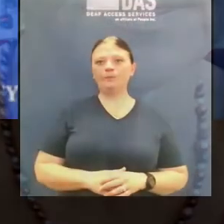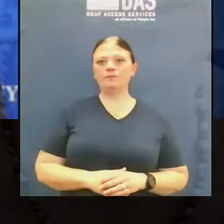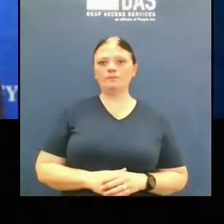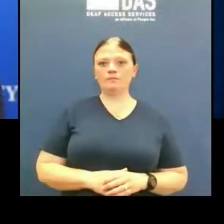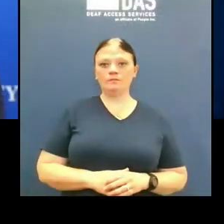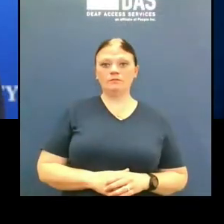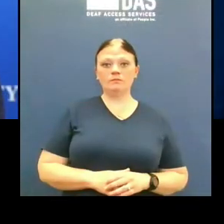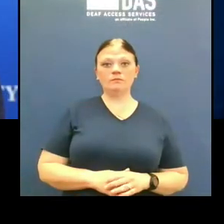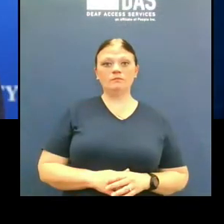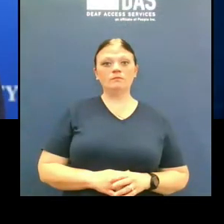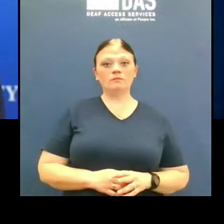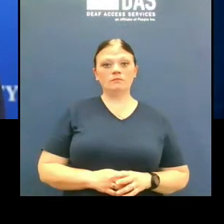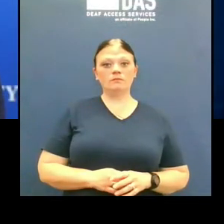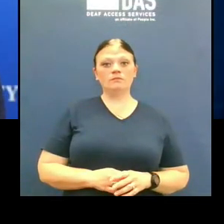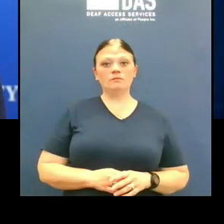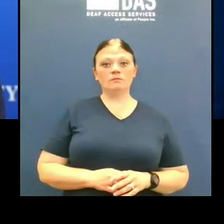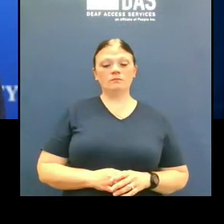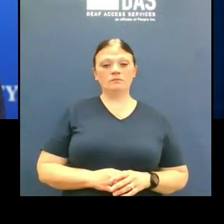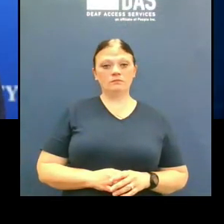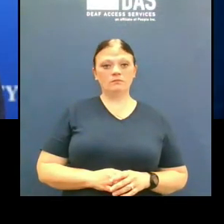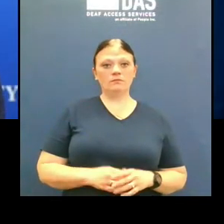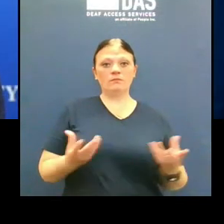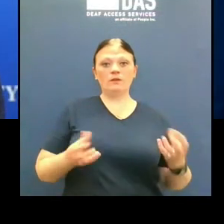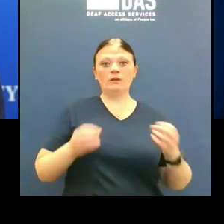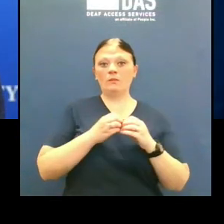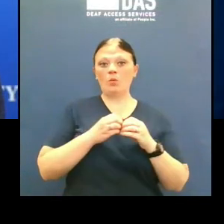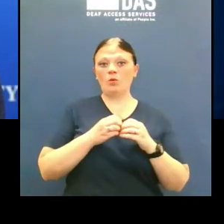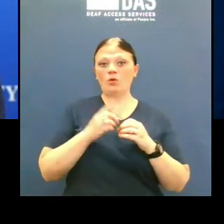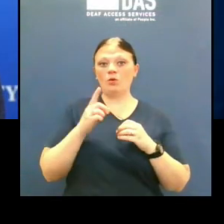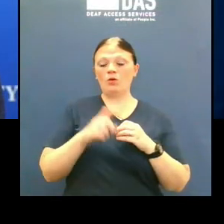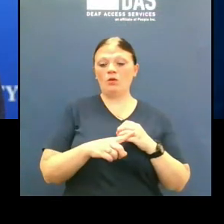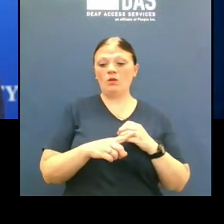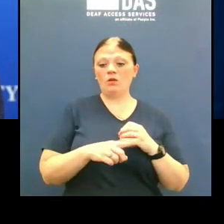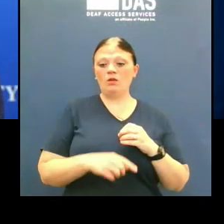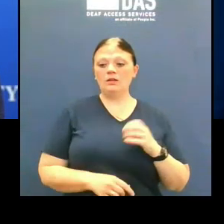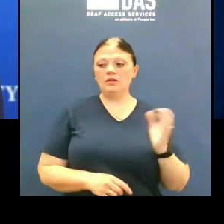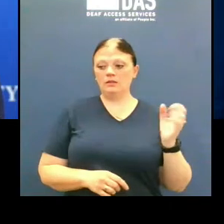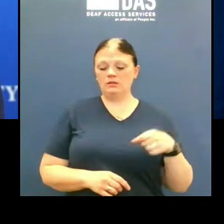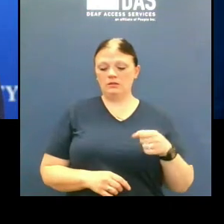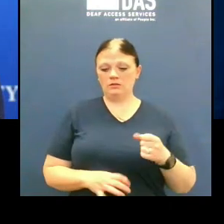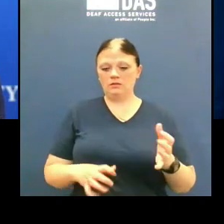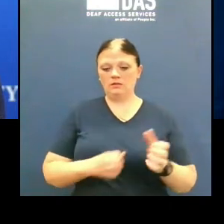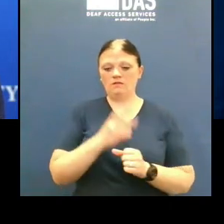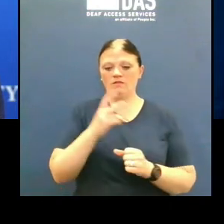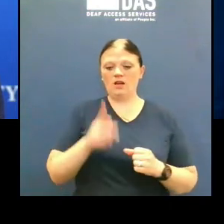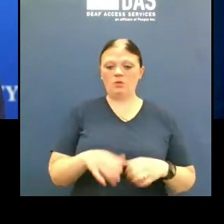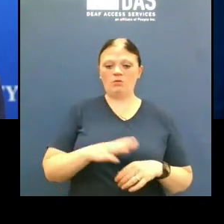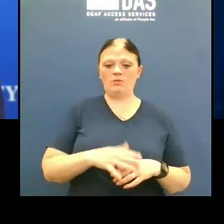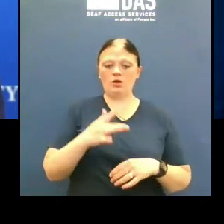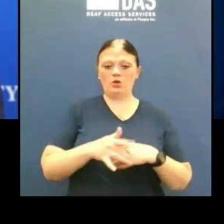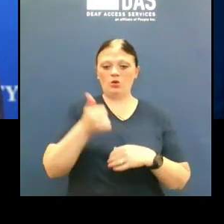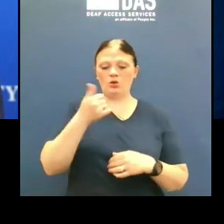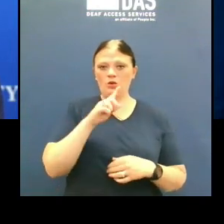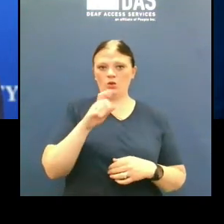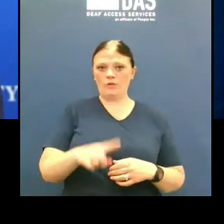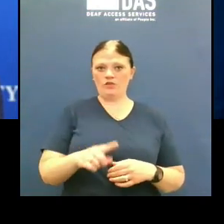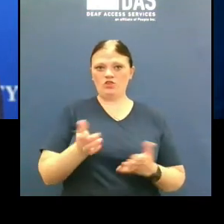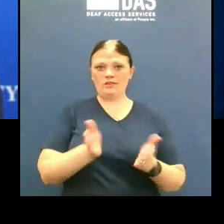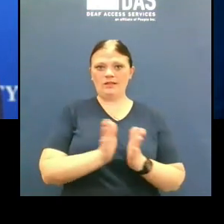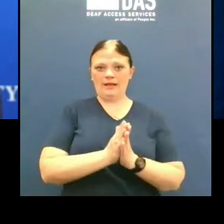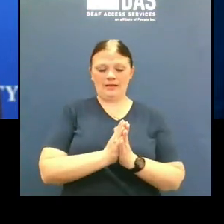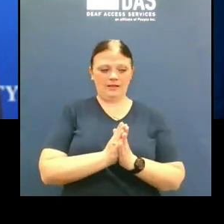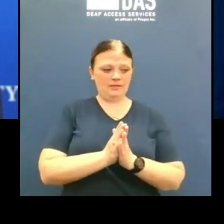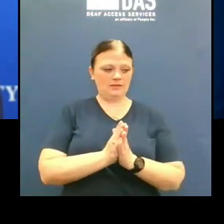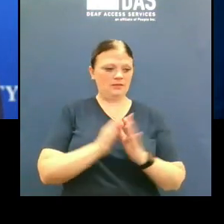Baggerman, WBEN, any other questions? Yes, just to kind of follow up on some of the earlier questions that were asked, but to look at